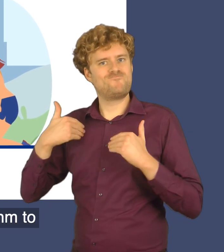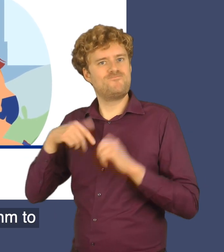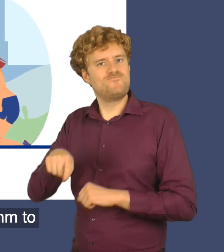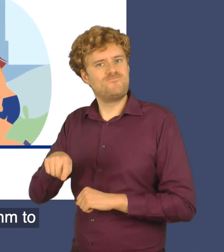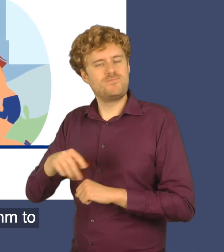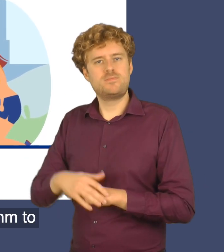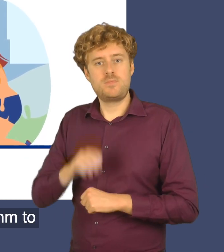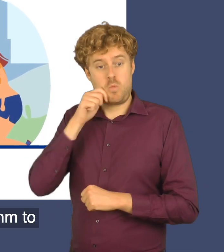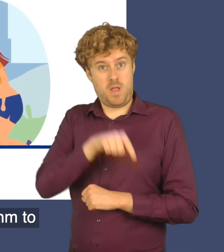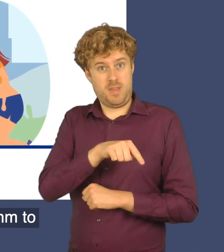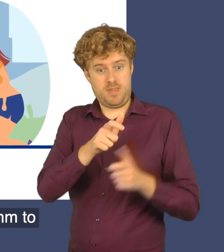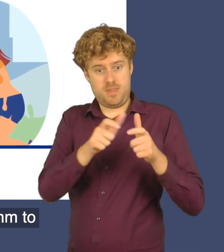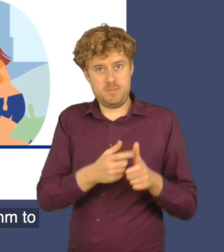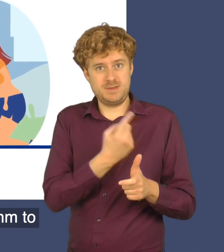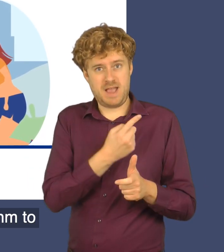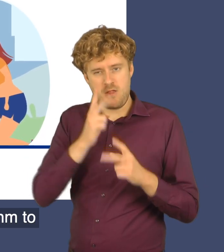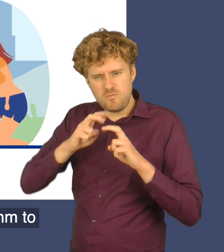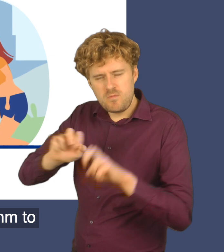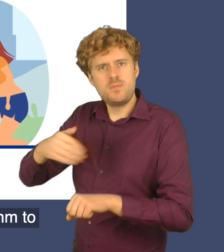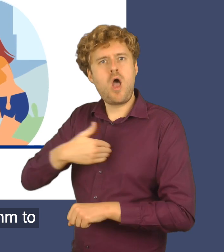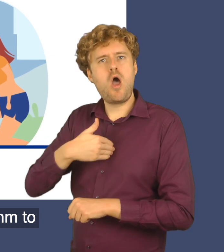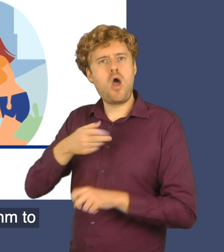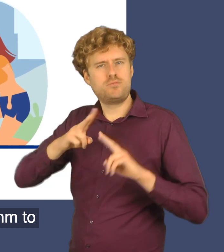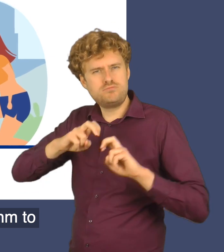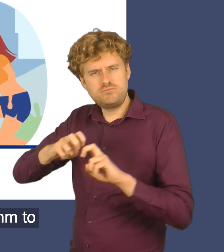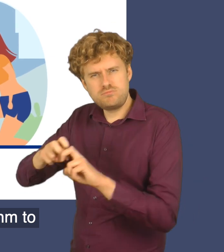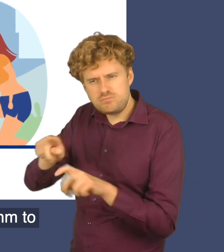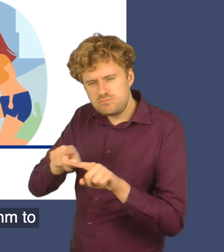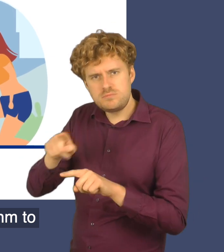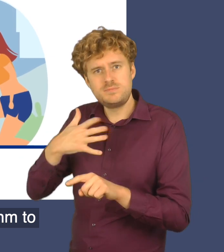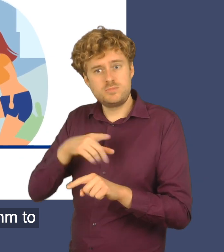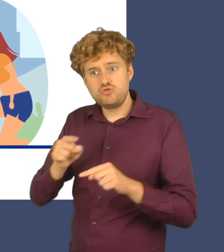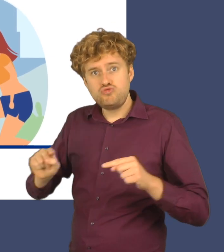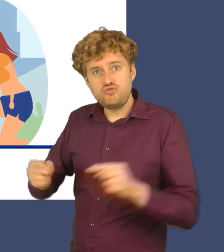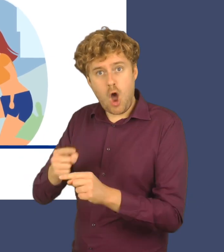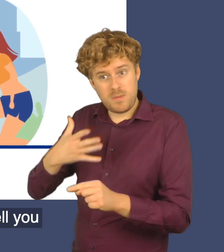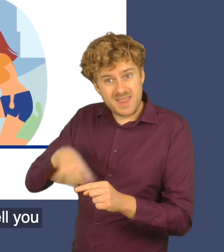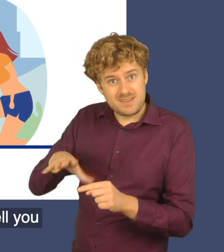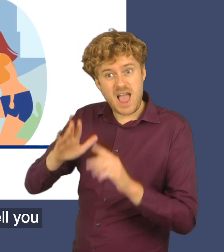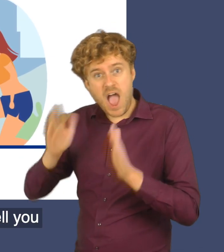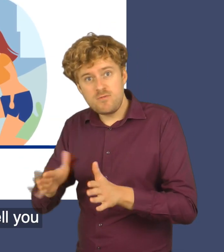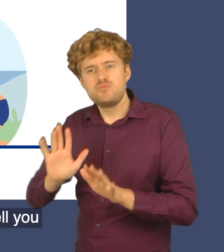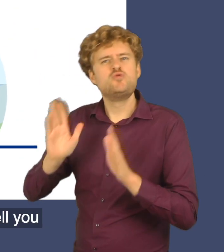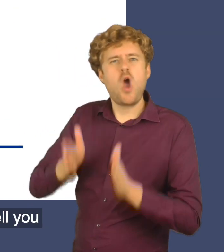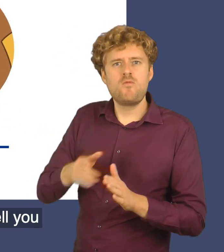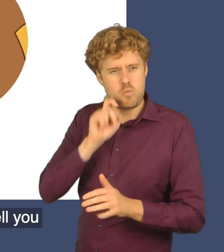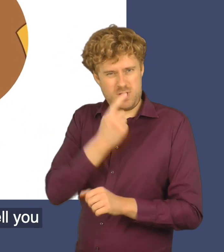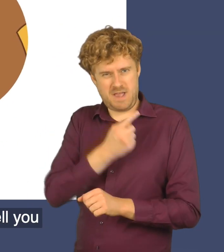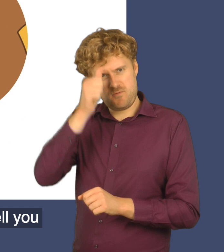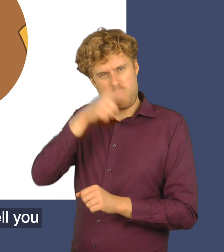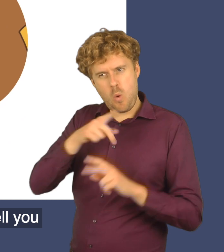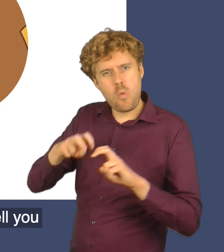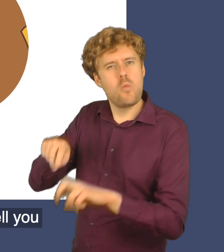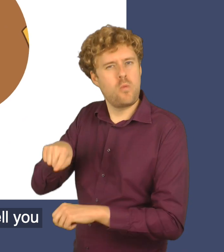The defibrillator will check the person's heart rhythm to assess whether a shock is needed. Step 4. If a shock